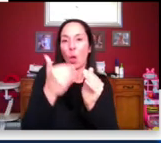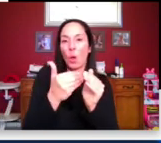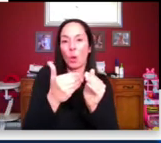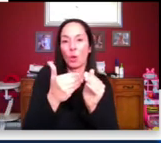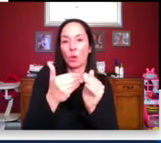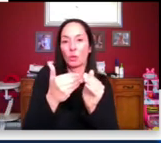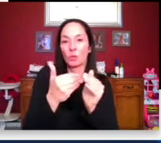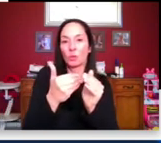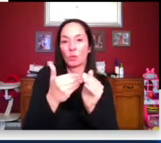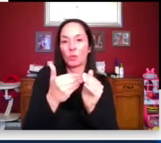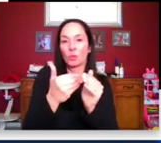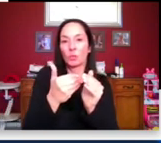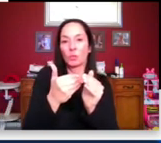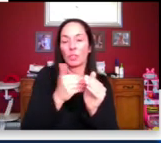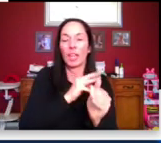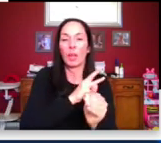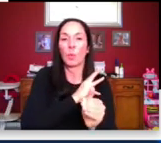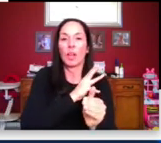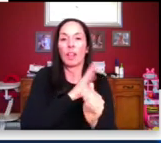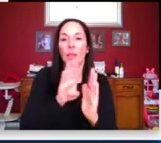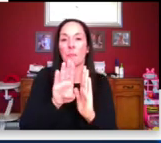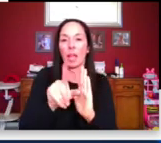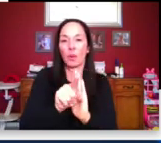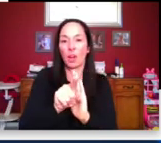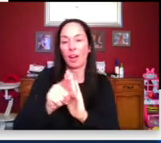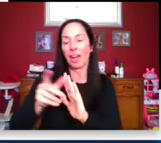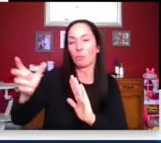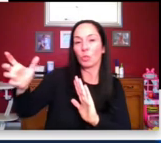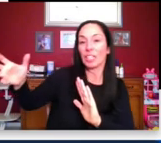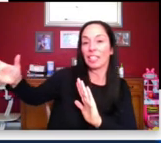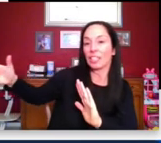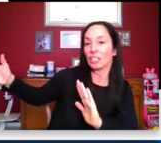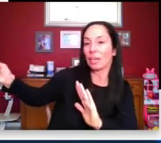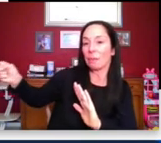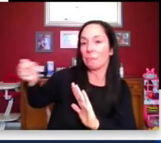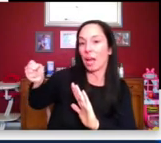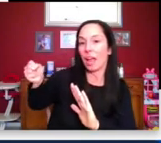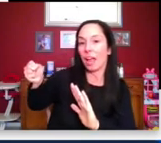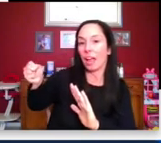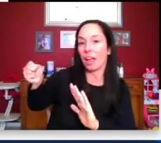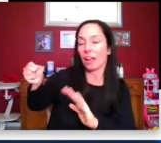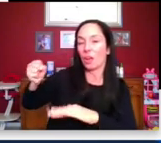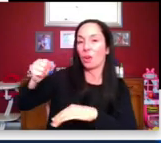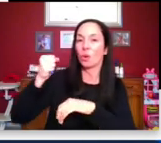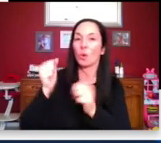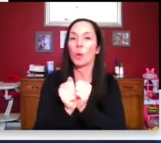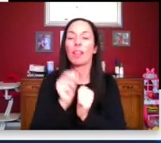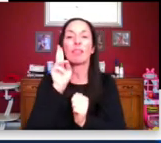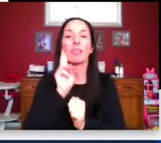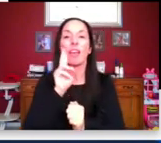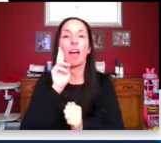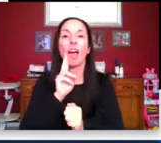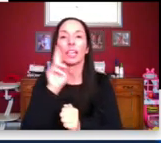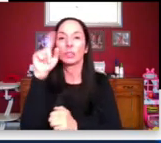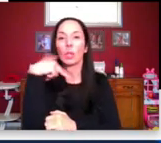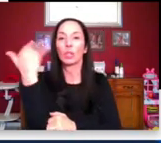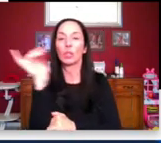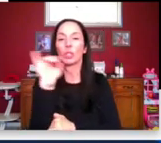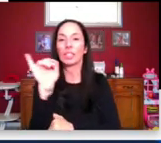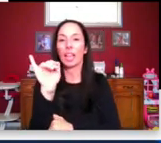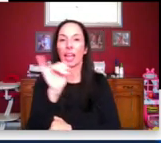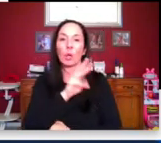Pooh is in the background, and I'm reaching my hand back with the honeycomb and the honey so it looks like Winnie the Pooh